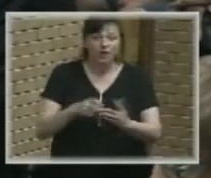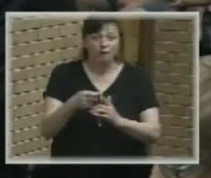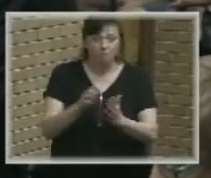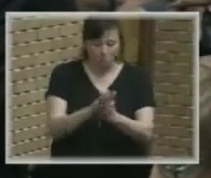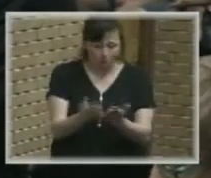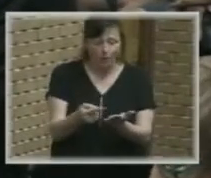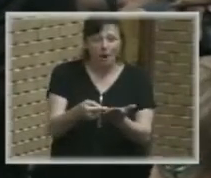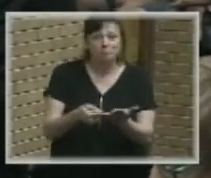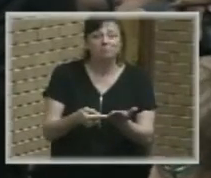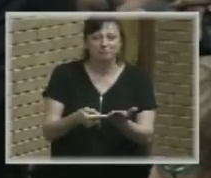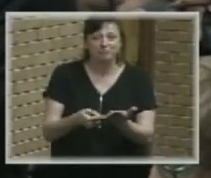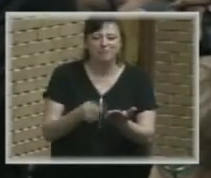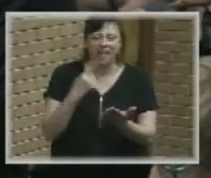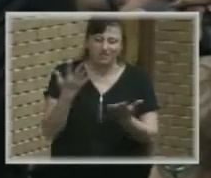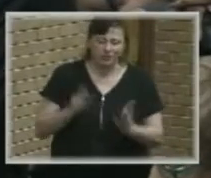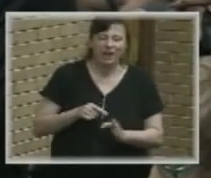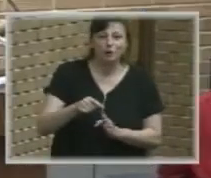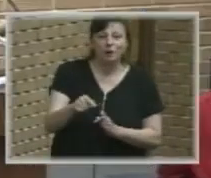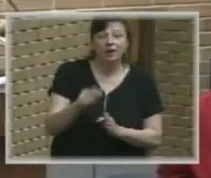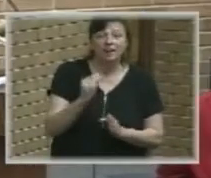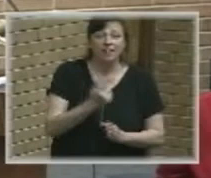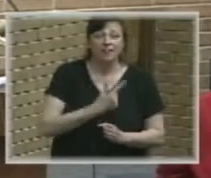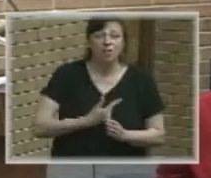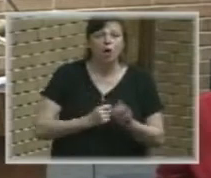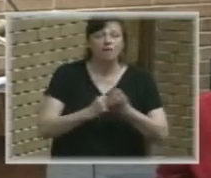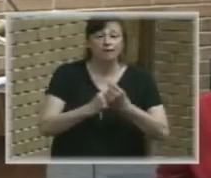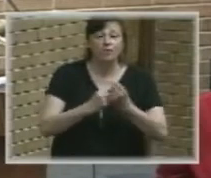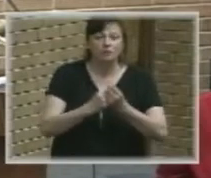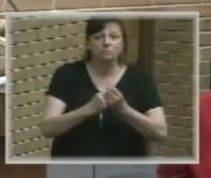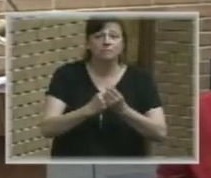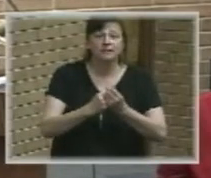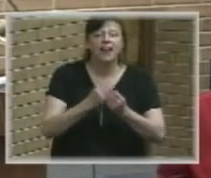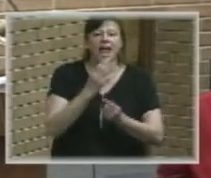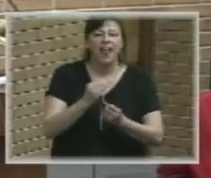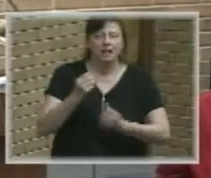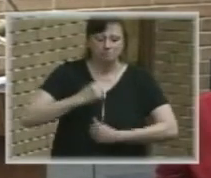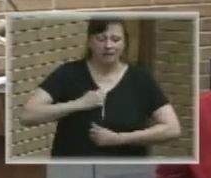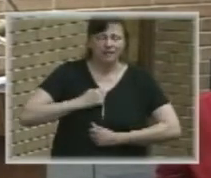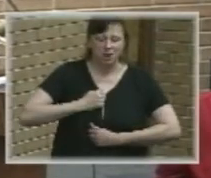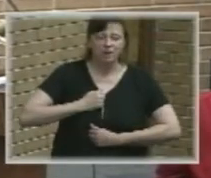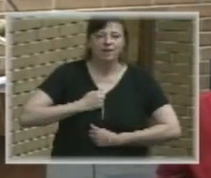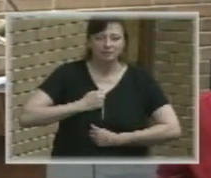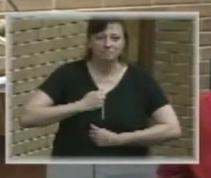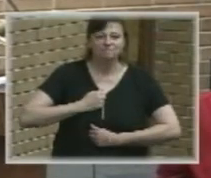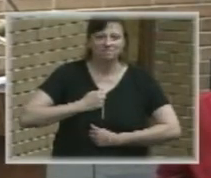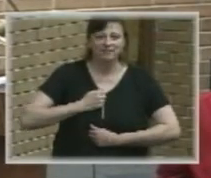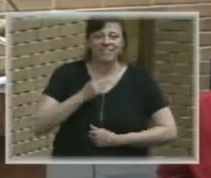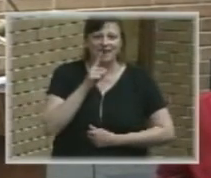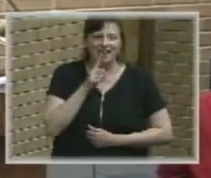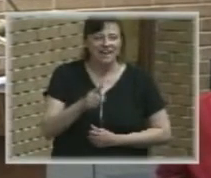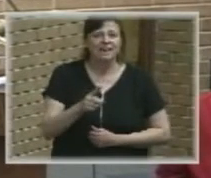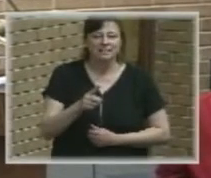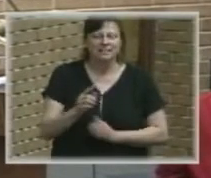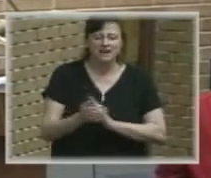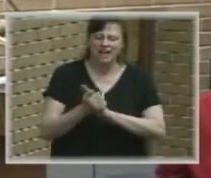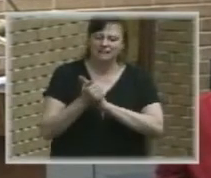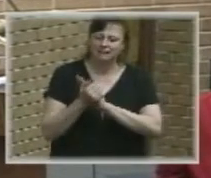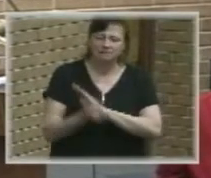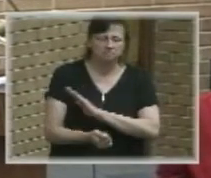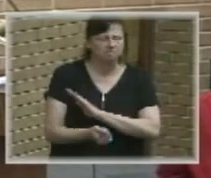program, has a career in law enforcement and in the military that is a skill